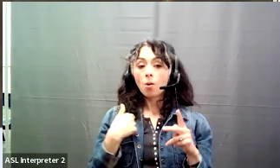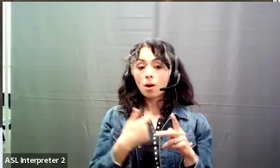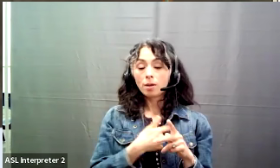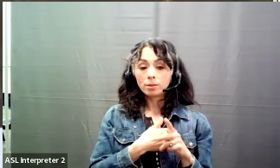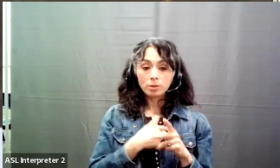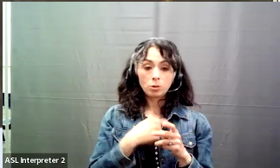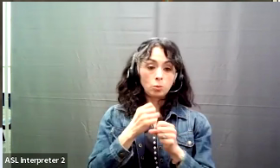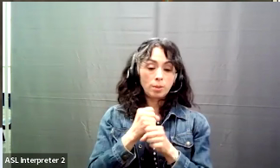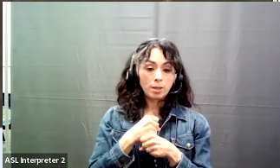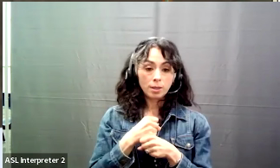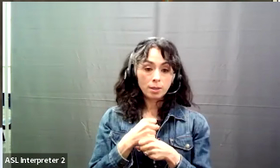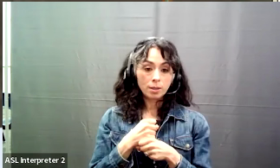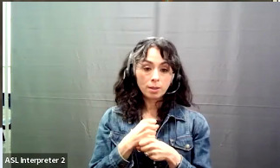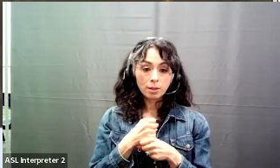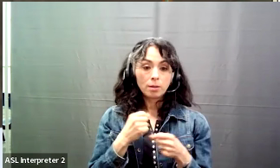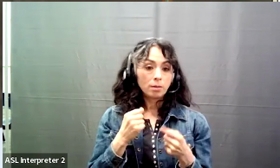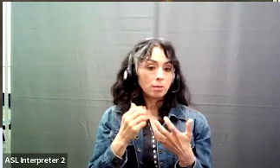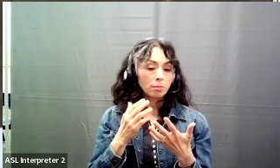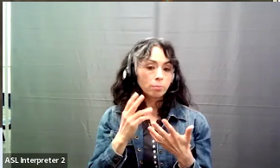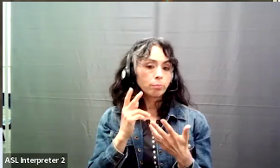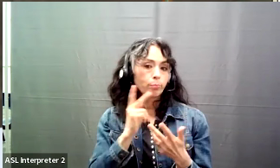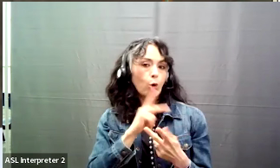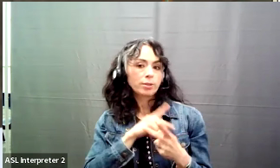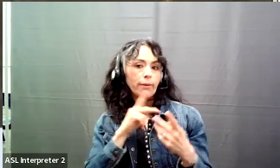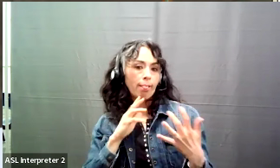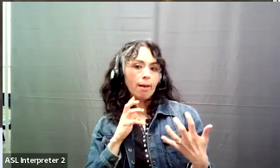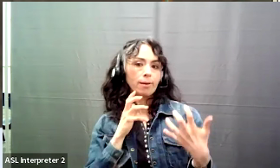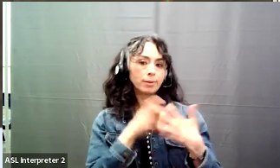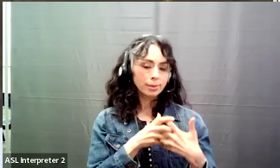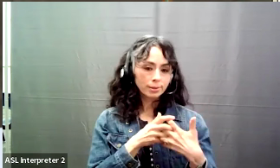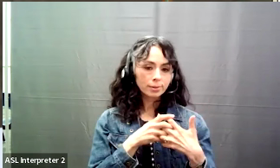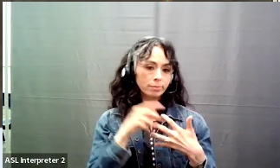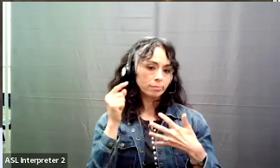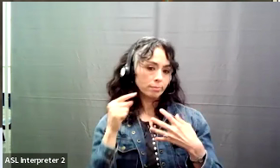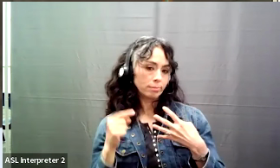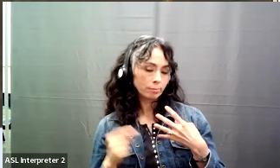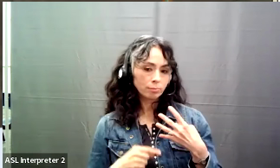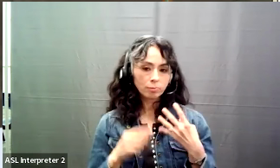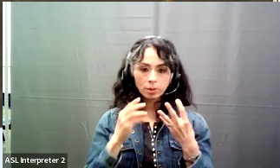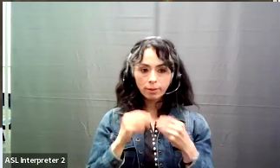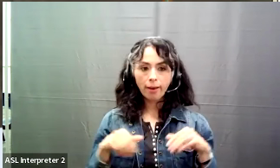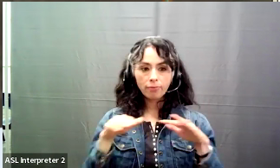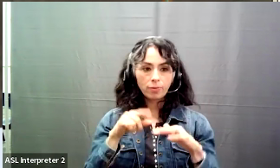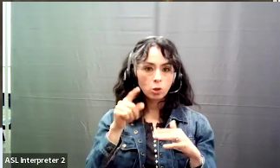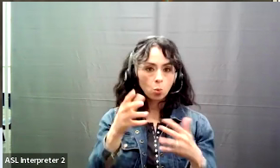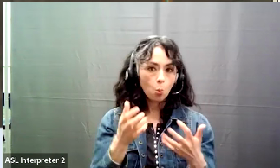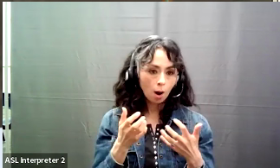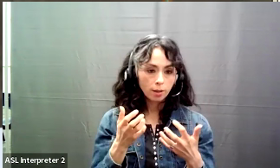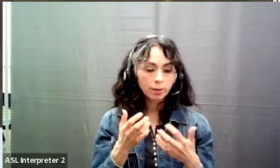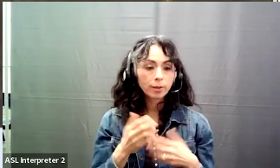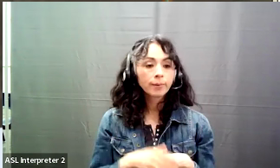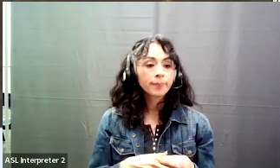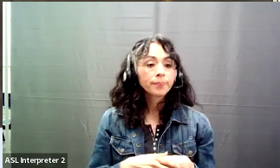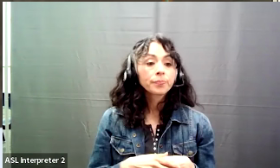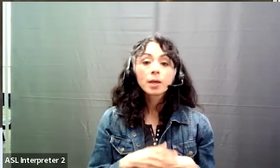us to have a personalized report or information of a particular area. We have